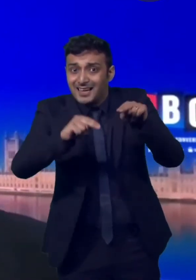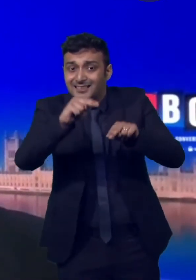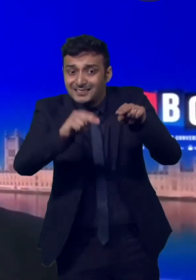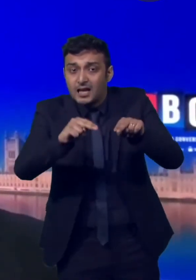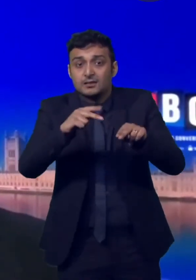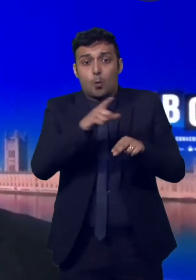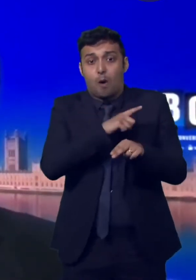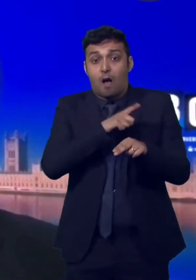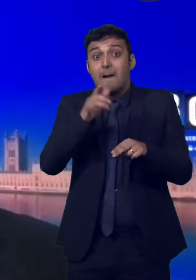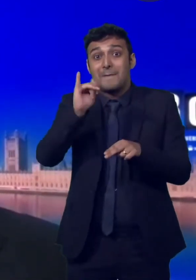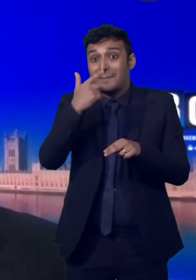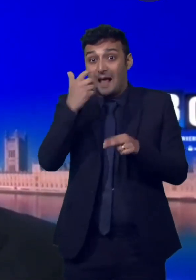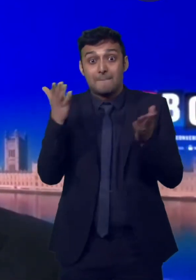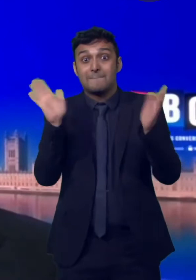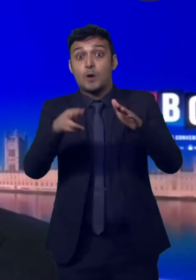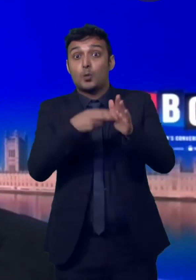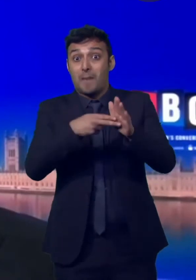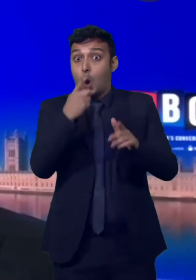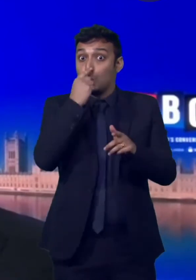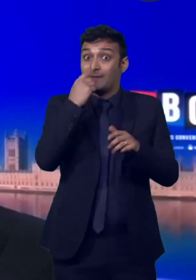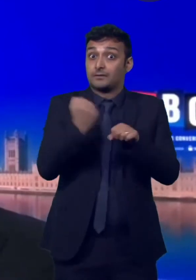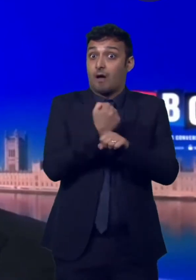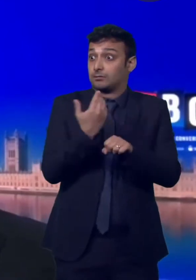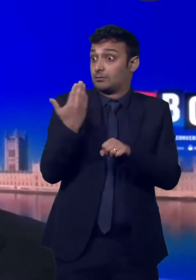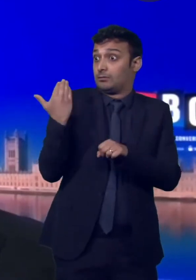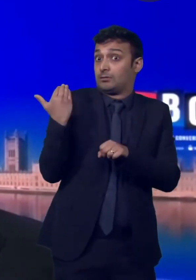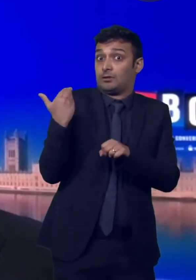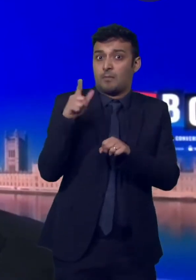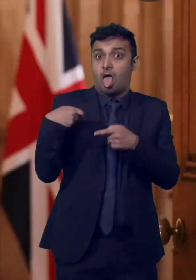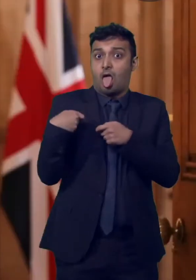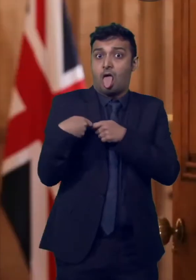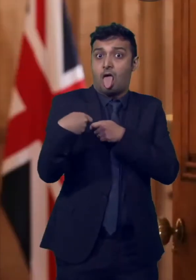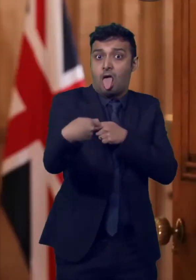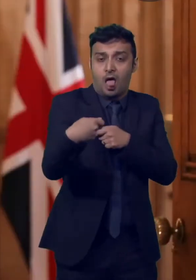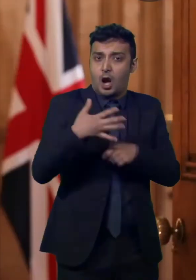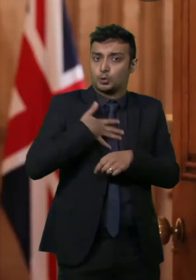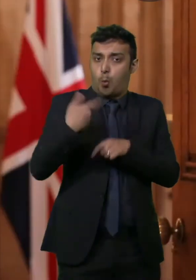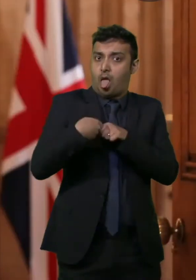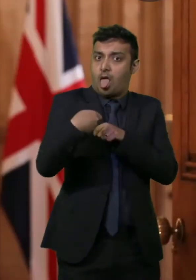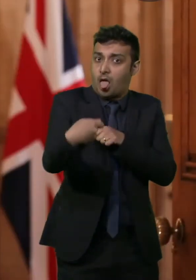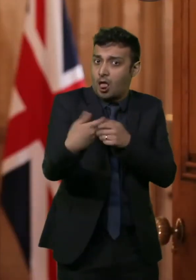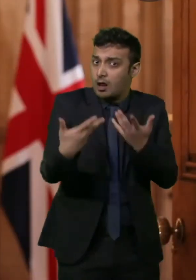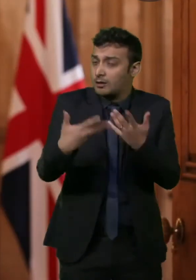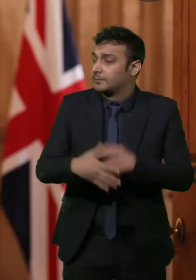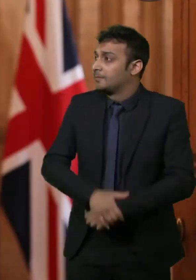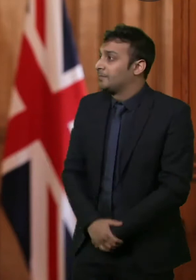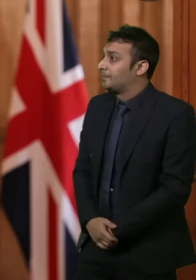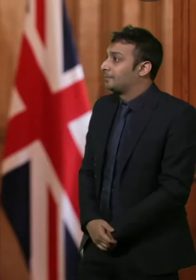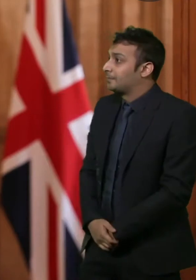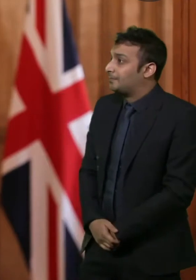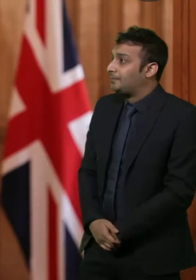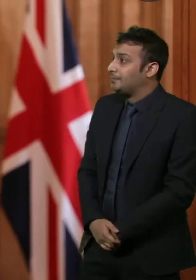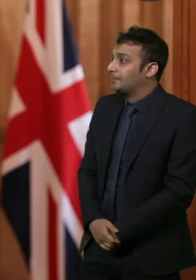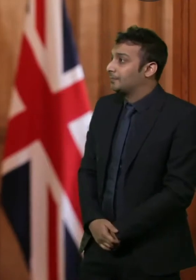that goes with that than longer than the science says is necessary? Thank you. Yeah, thanks so much, Ben.